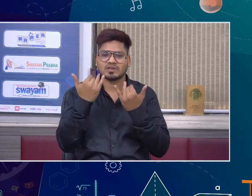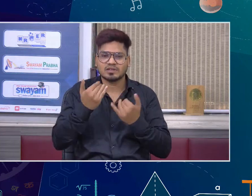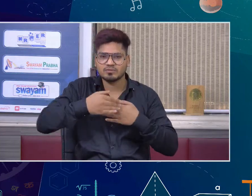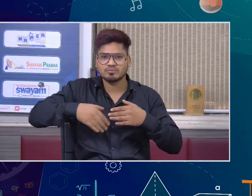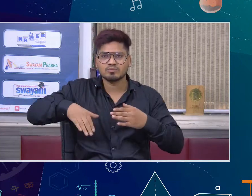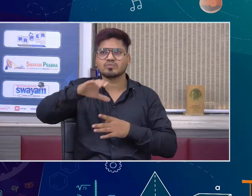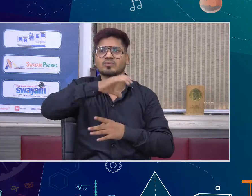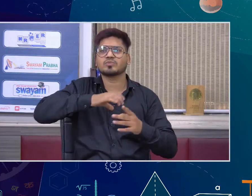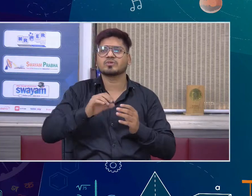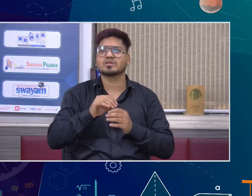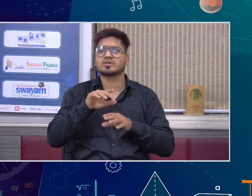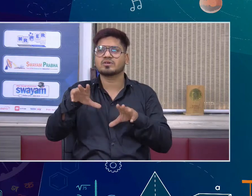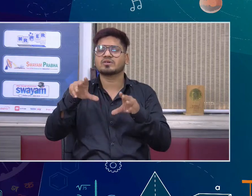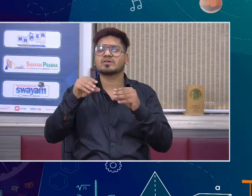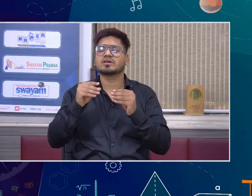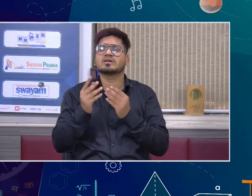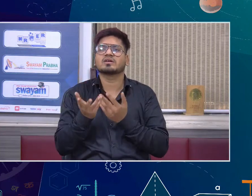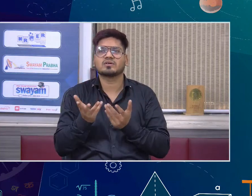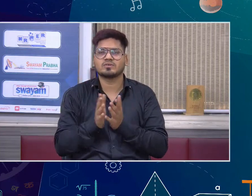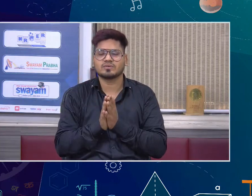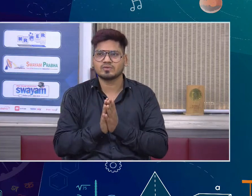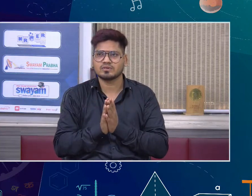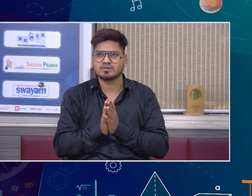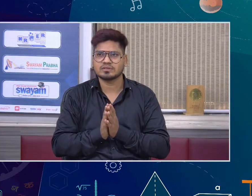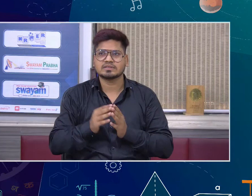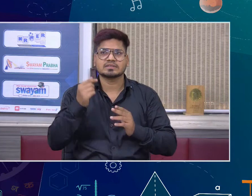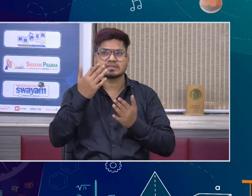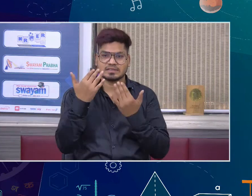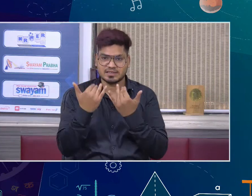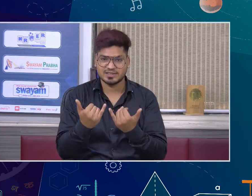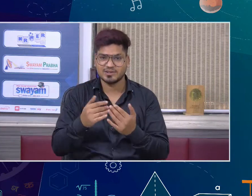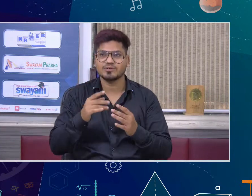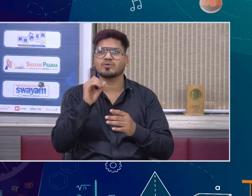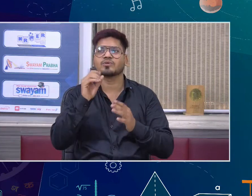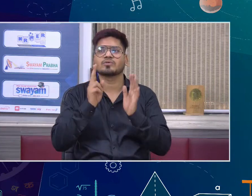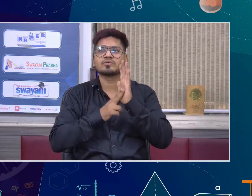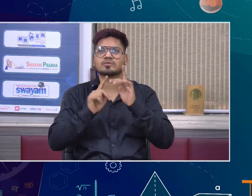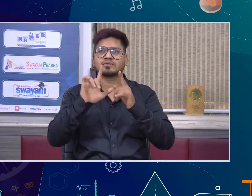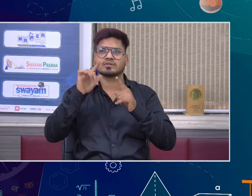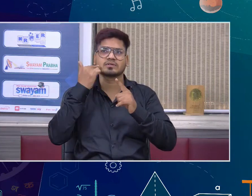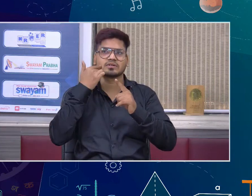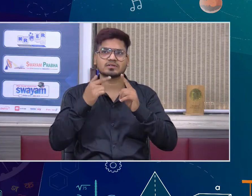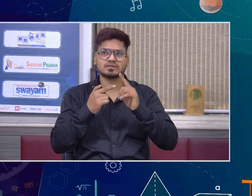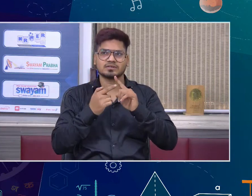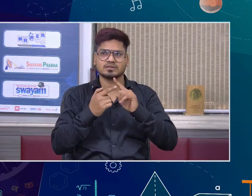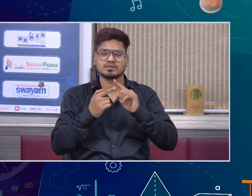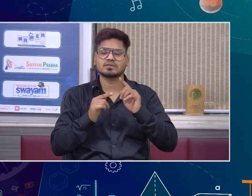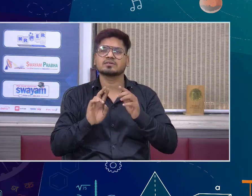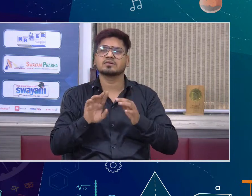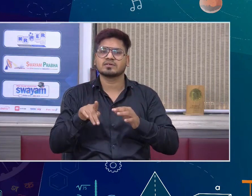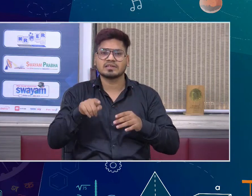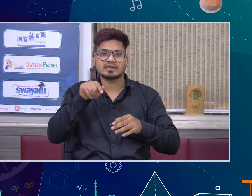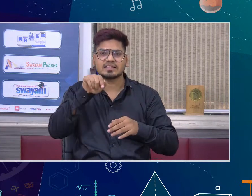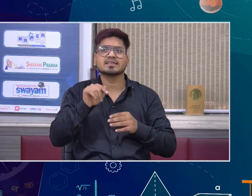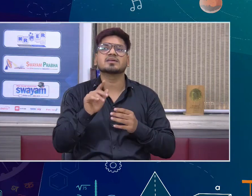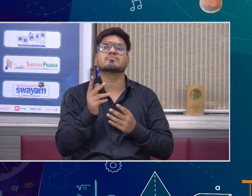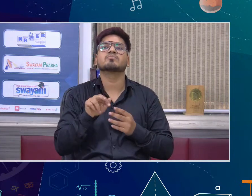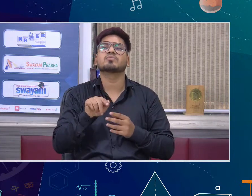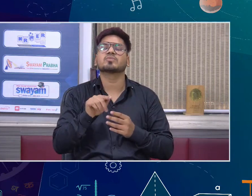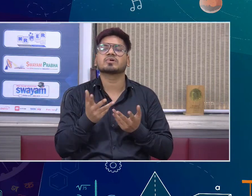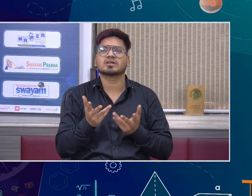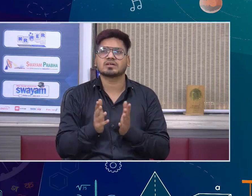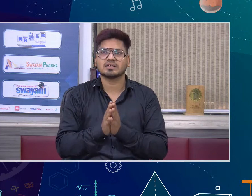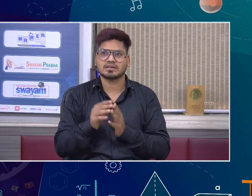criteria? Yeah. The online setup is online setup is not that much good for children